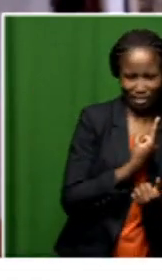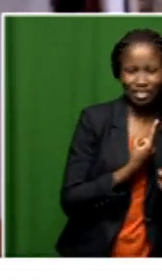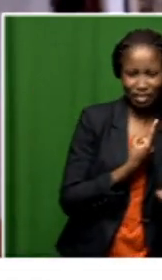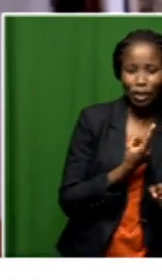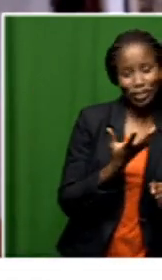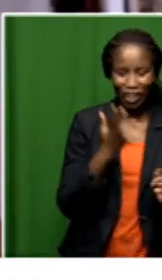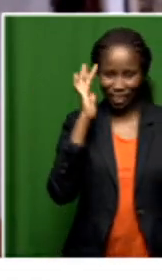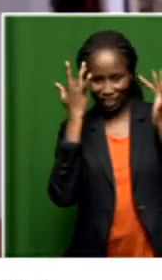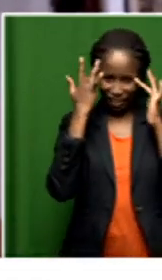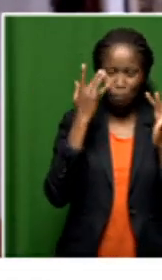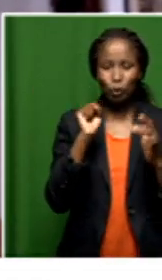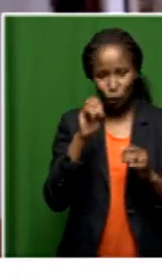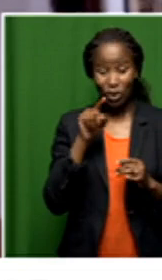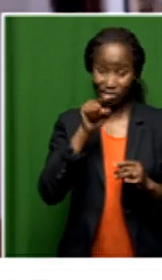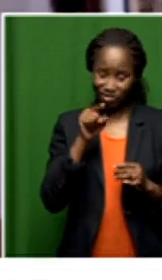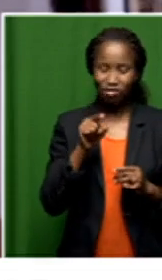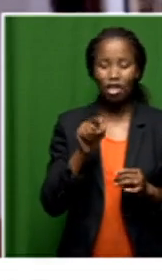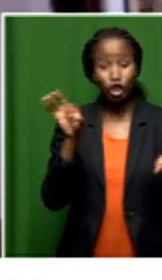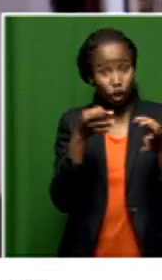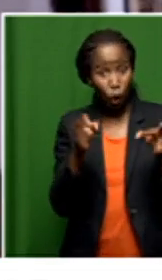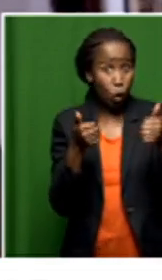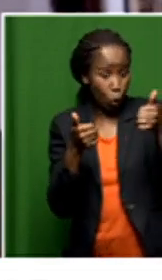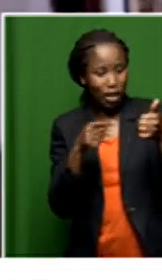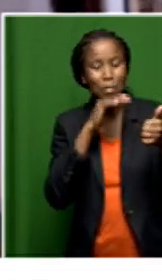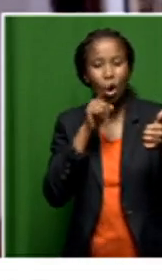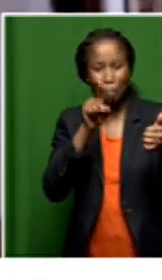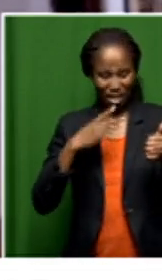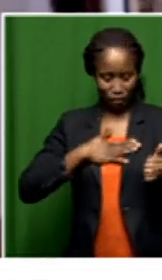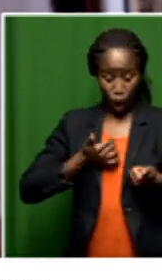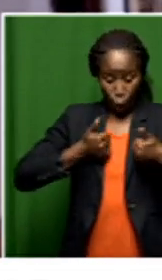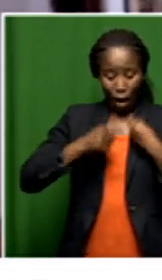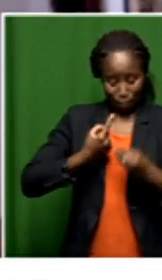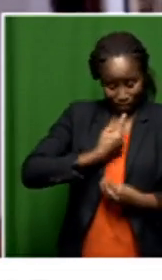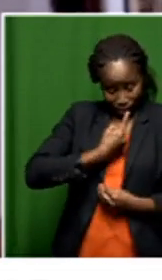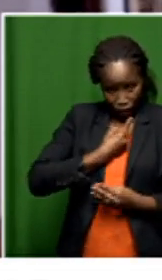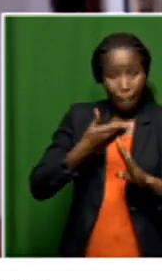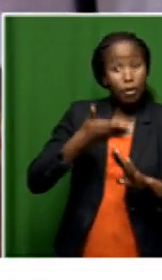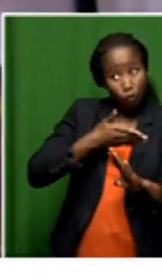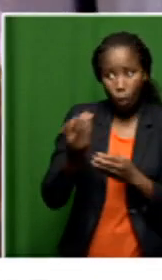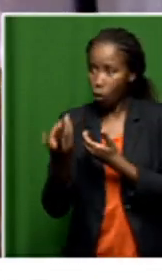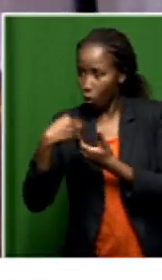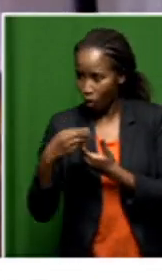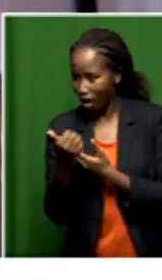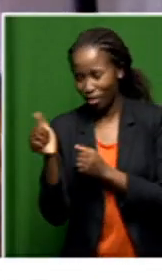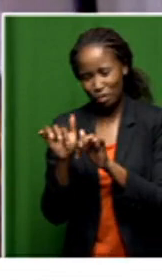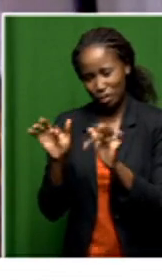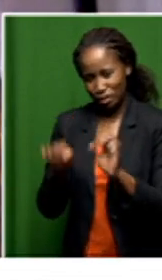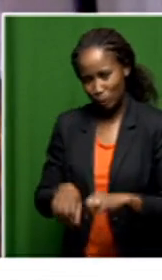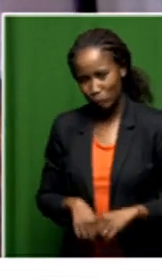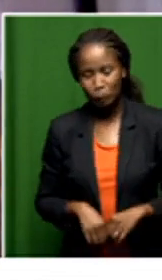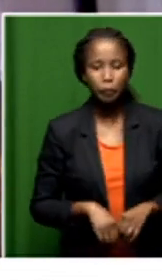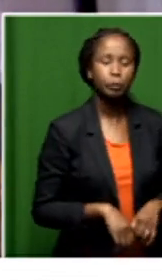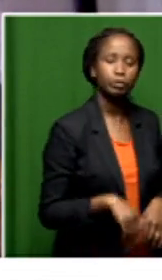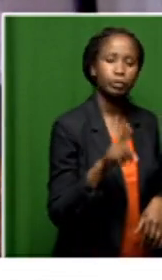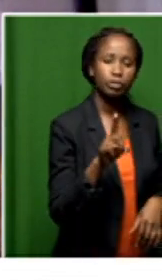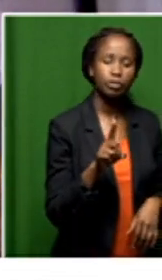you're at. Be good in your own space before you bring other people around you. Let's talk about who you worked with on this project and